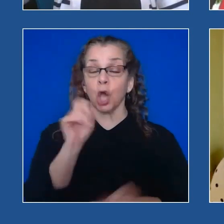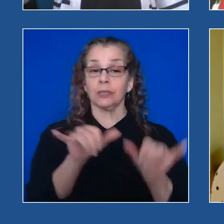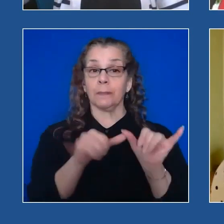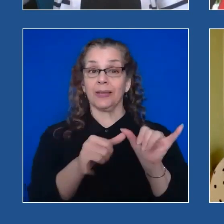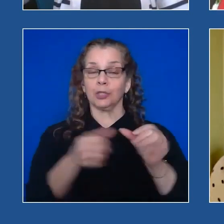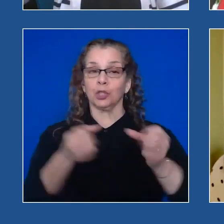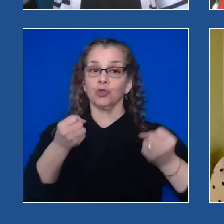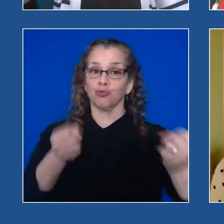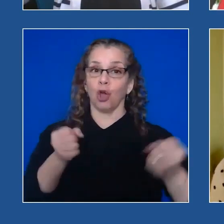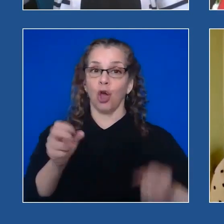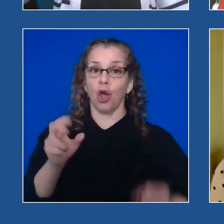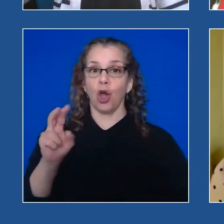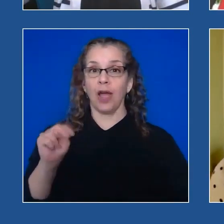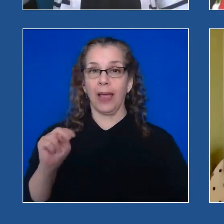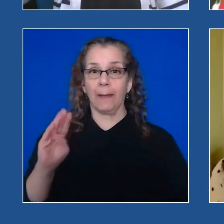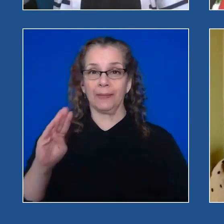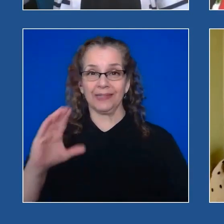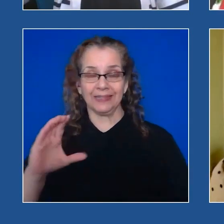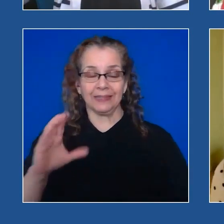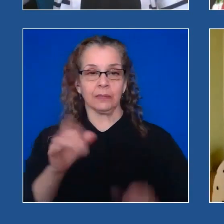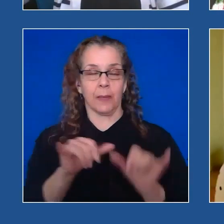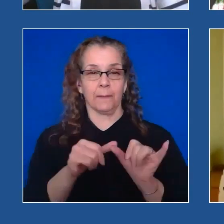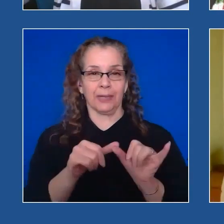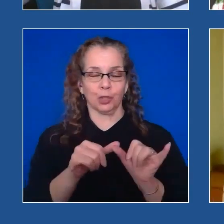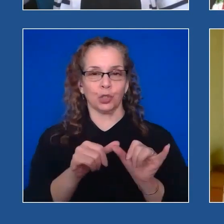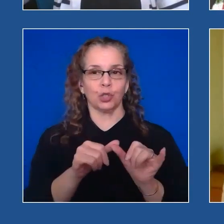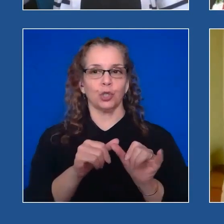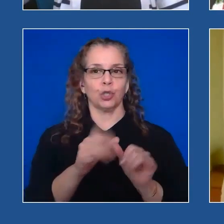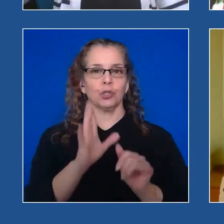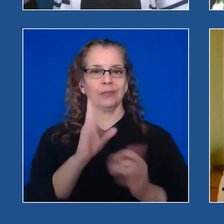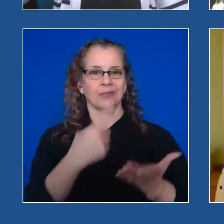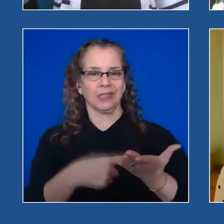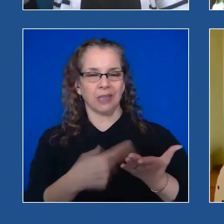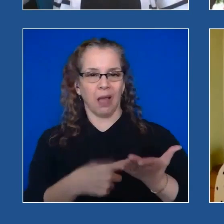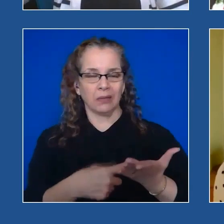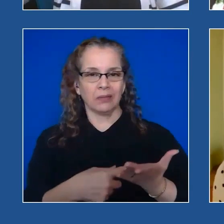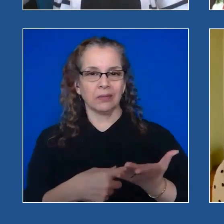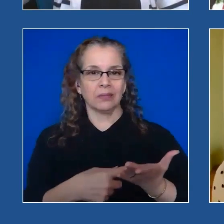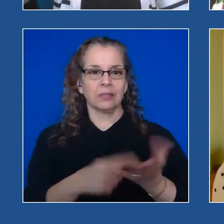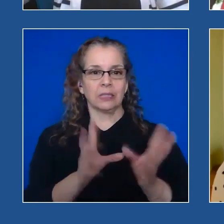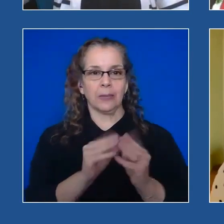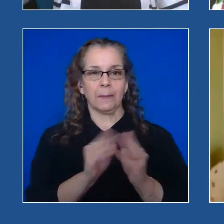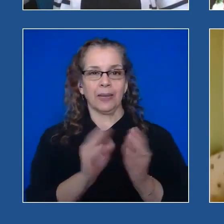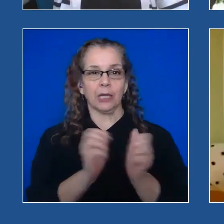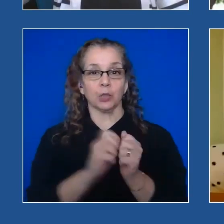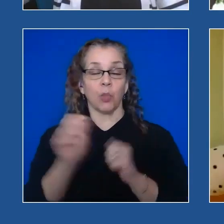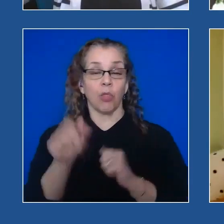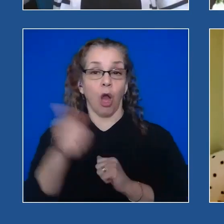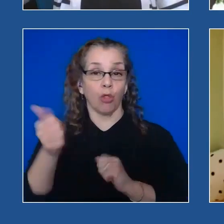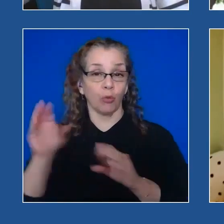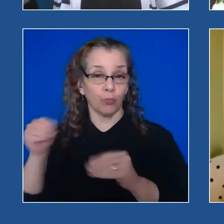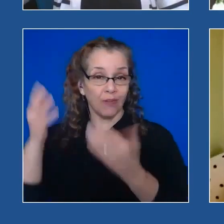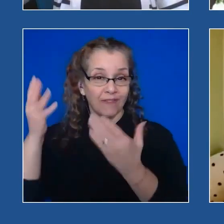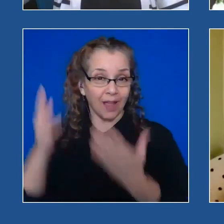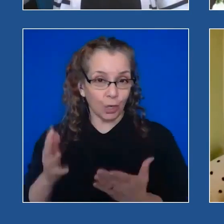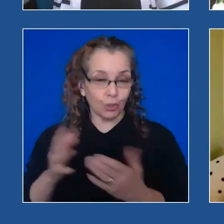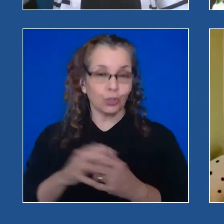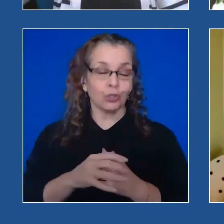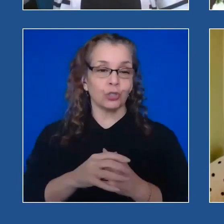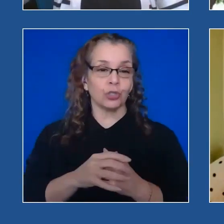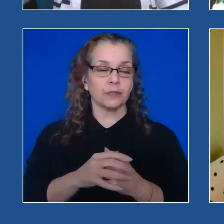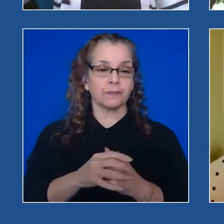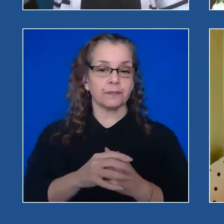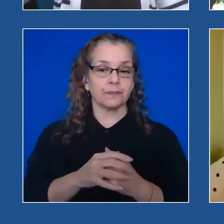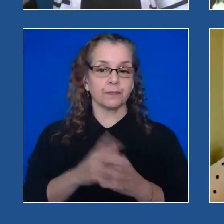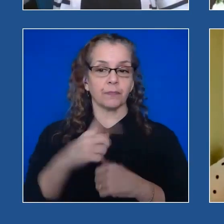MBC measures, because they're things that are being discussed in meetings with other providers, because they're measures where